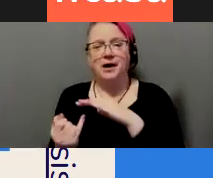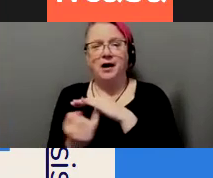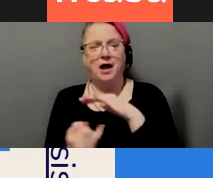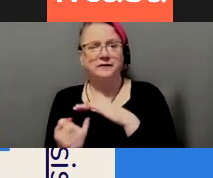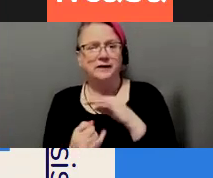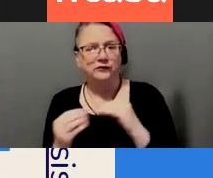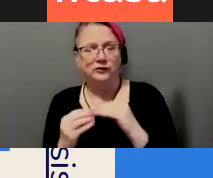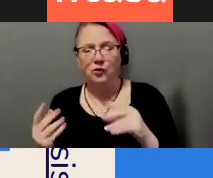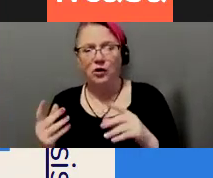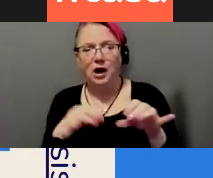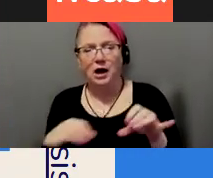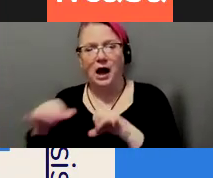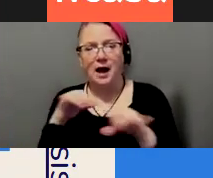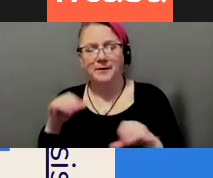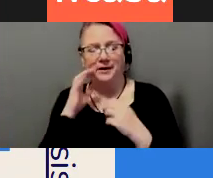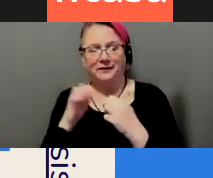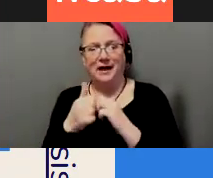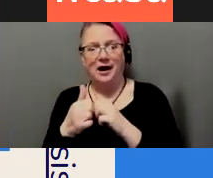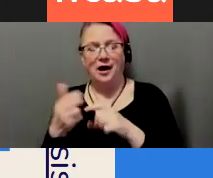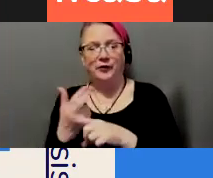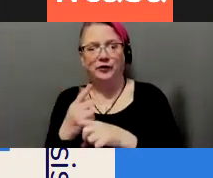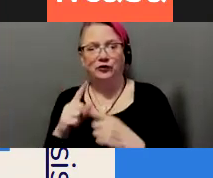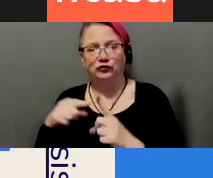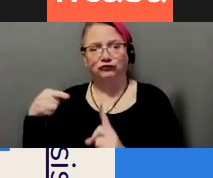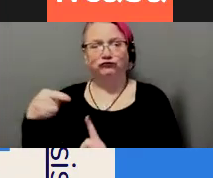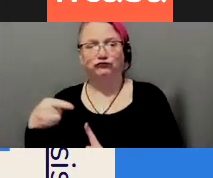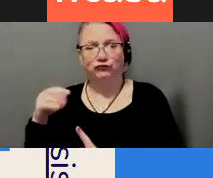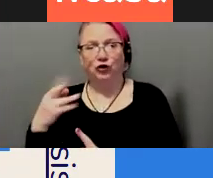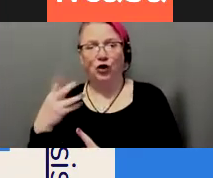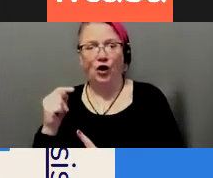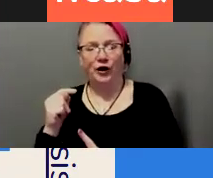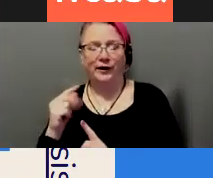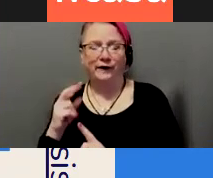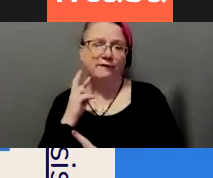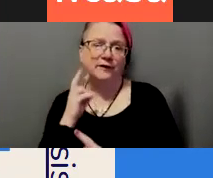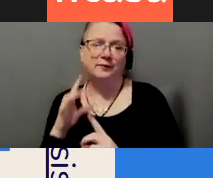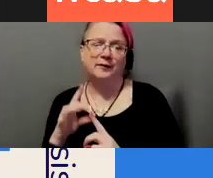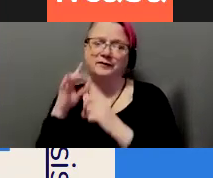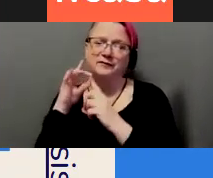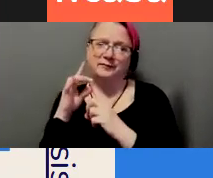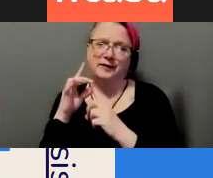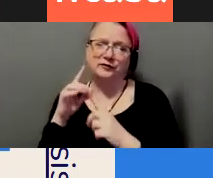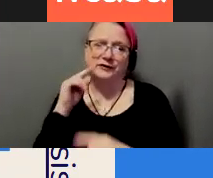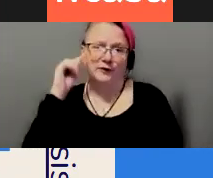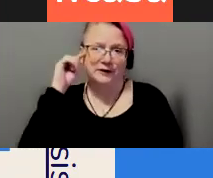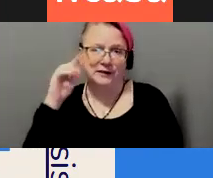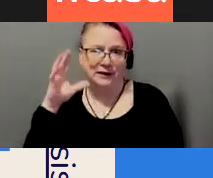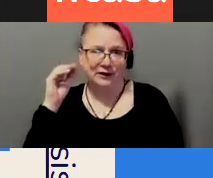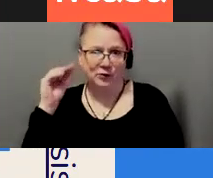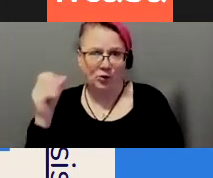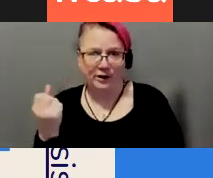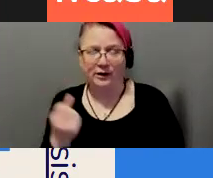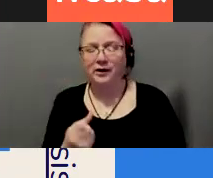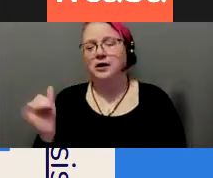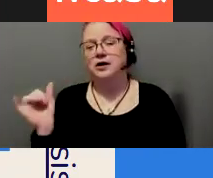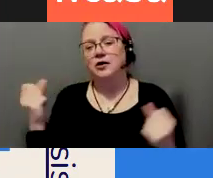tactics perpetrators use to target victims, especially among teenage boys. There's also just a fear of talking